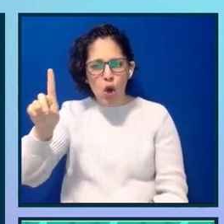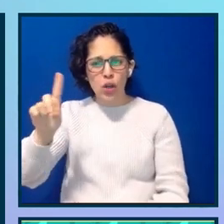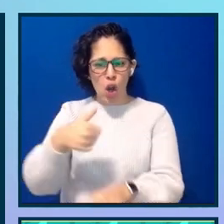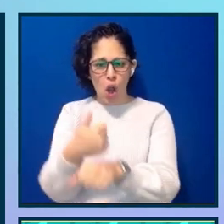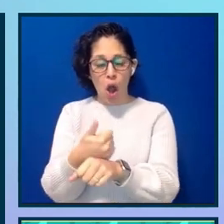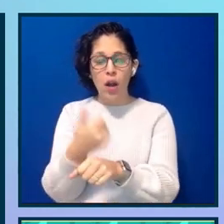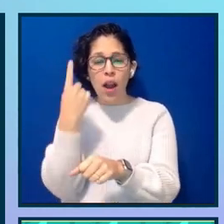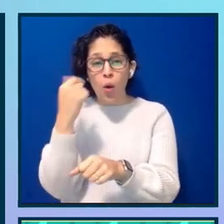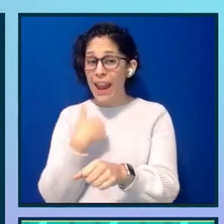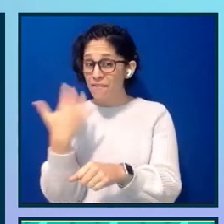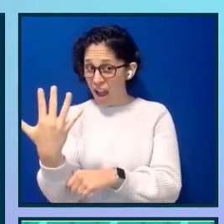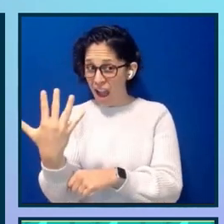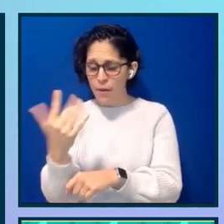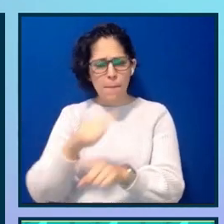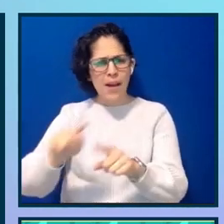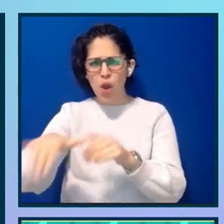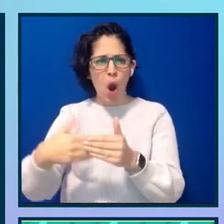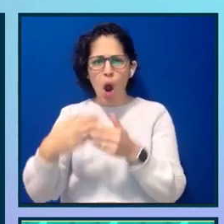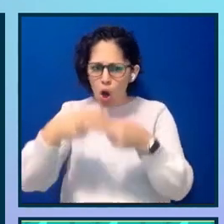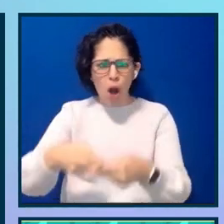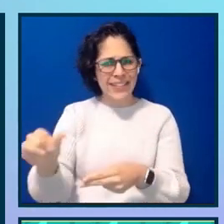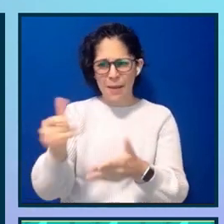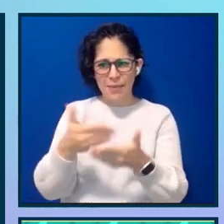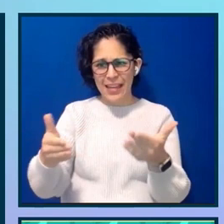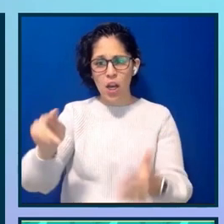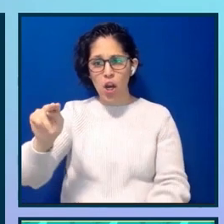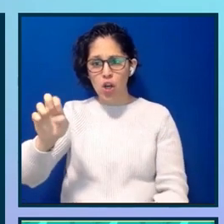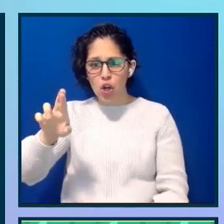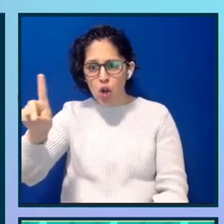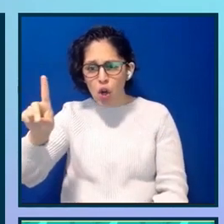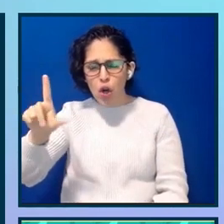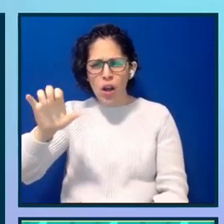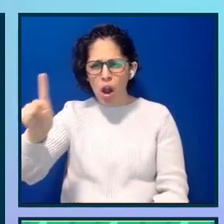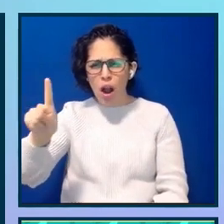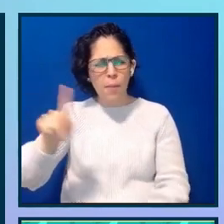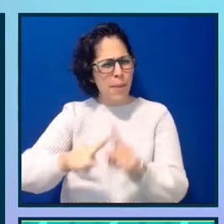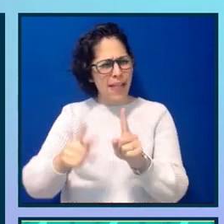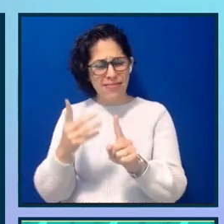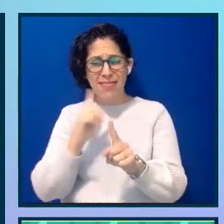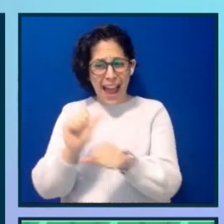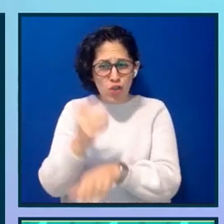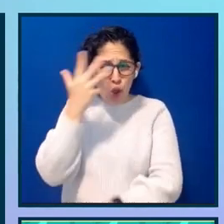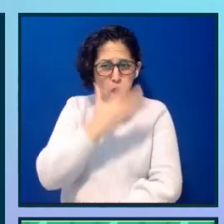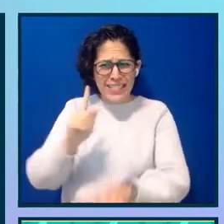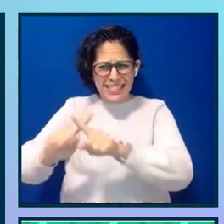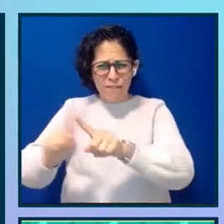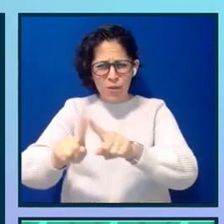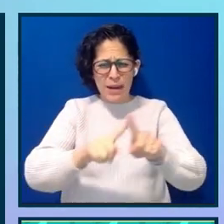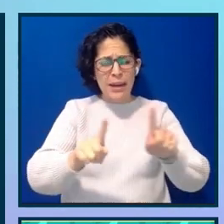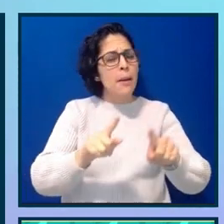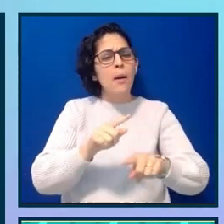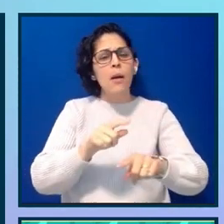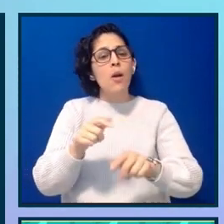them, and they're all called Nerdlock, and they all look different, but that difference isn't communicated to